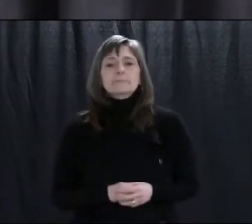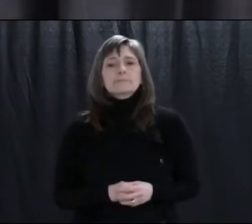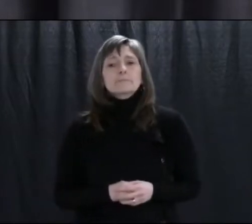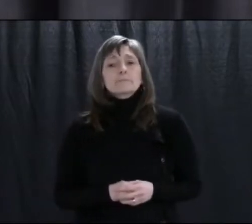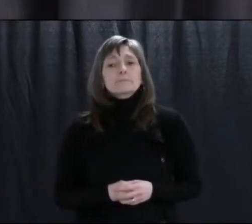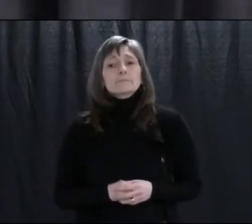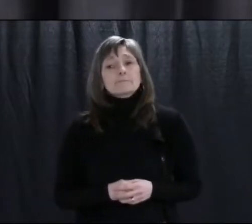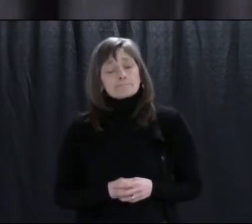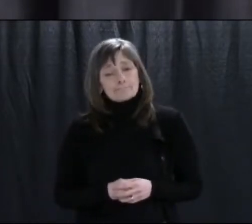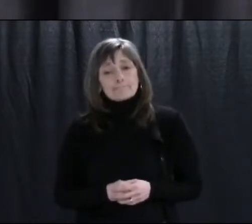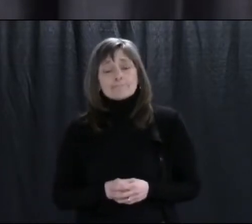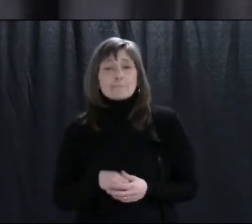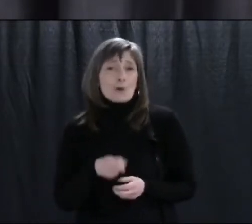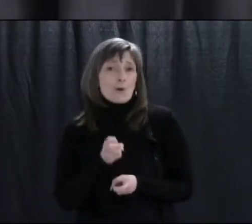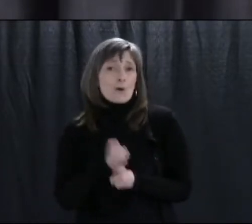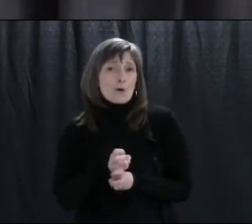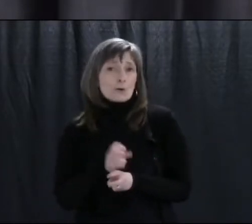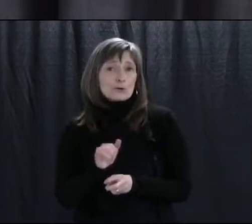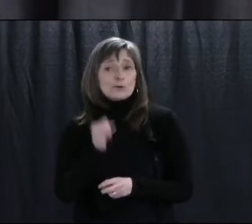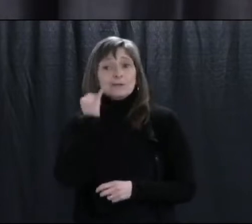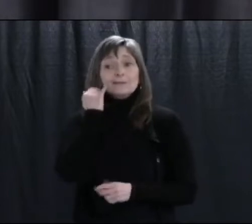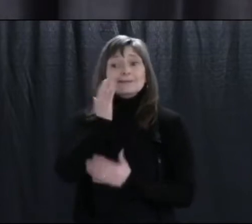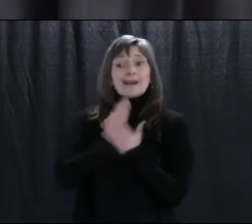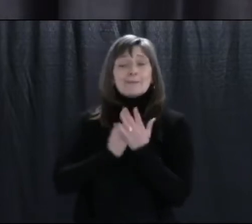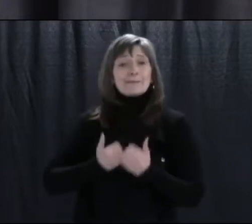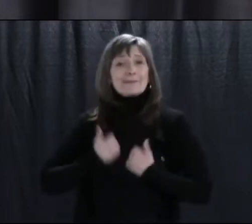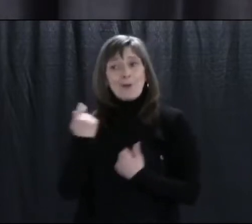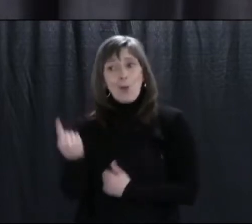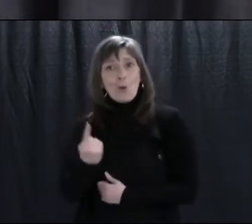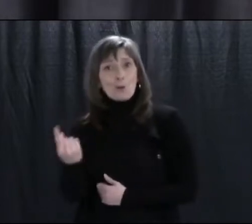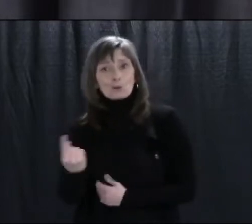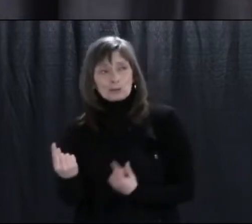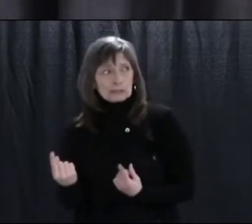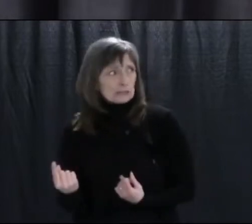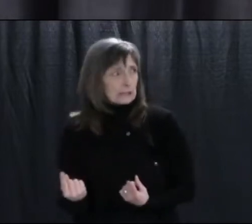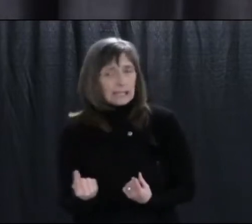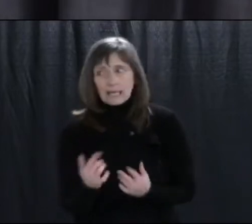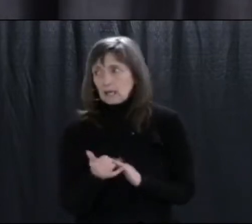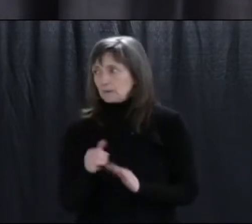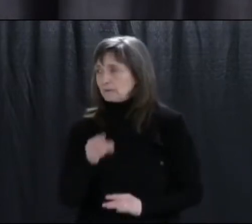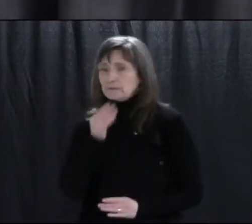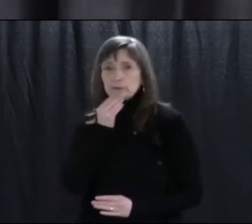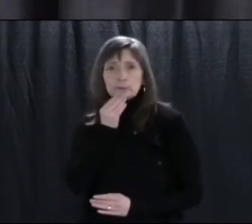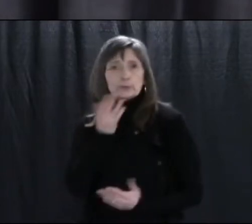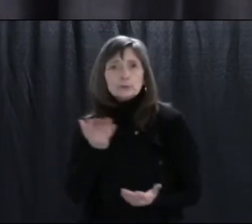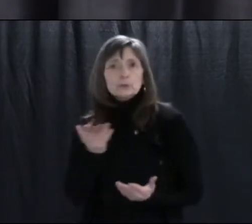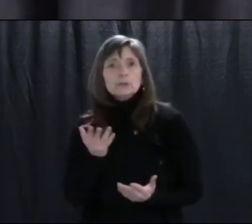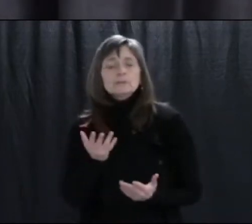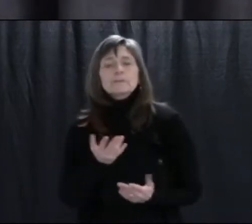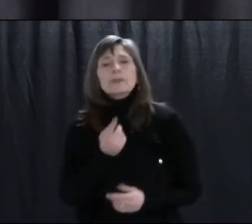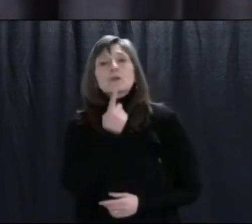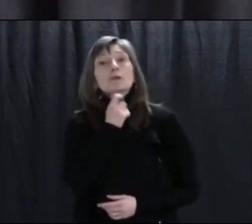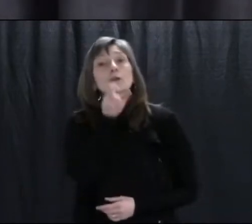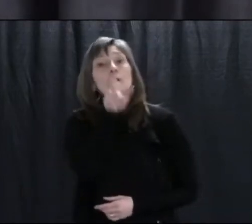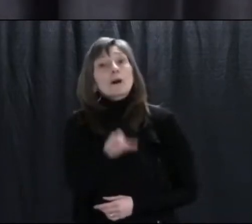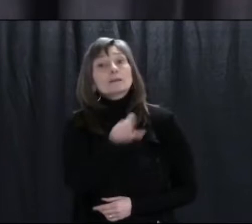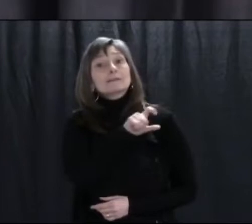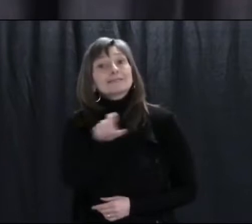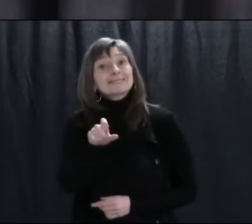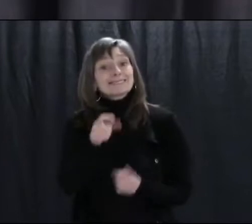some challenges. For people living alone, it may be as simple as, how do I get my groceries? The Red Cross line that